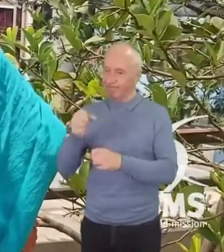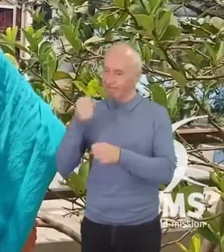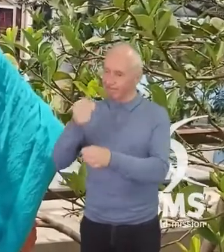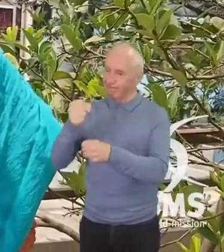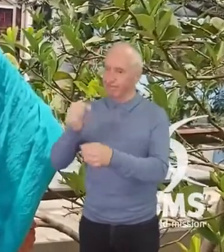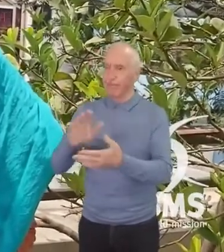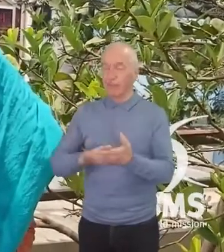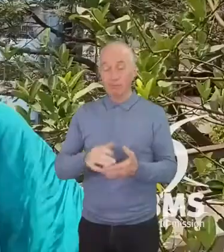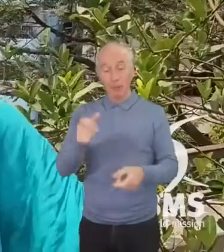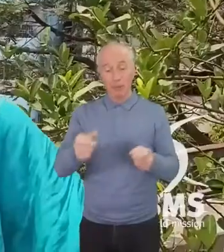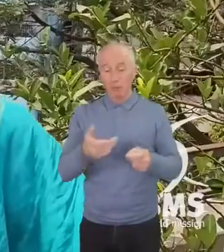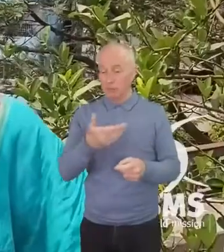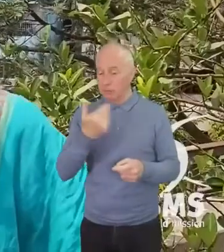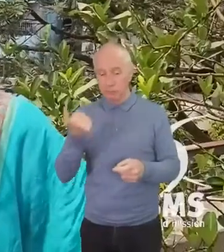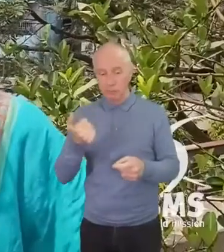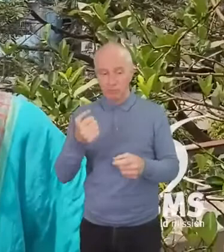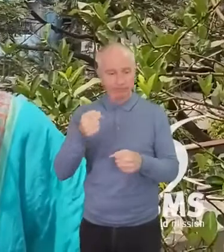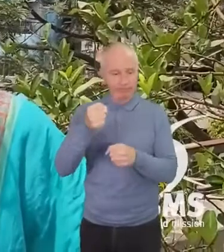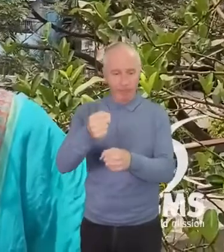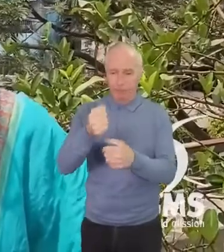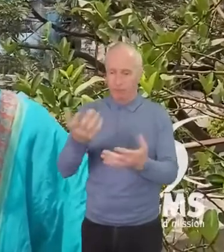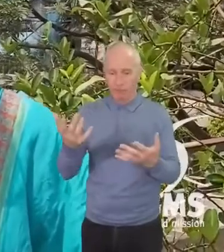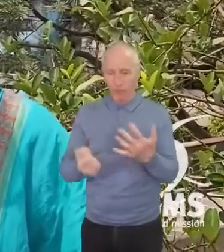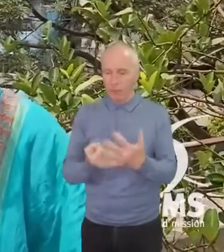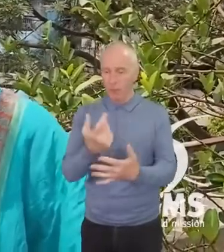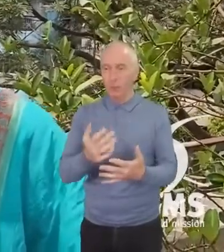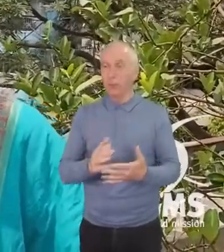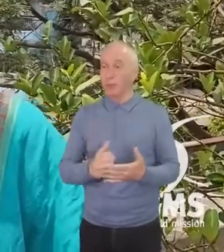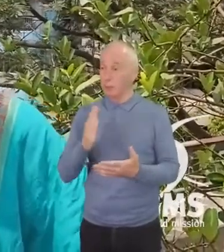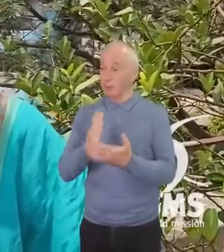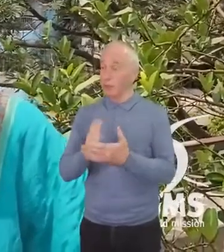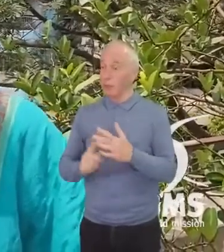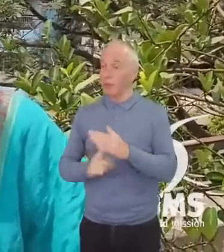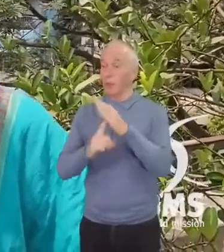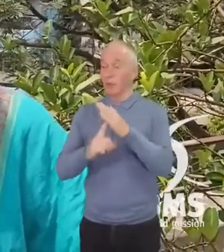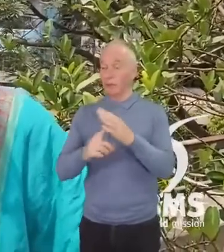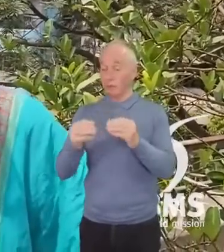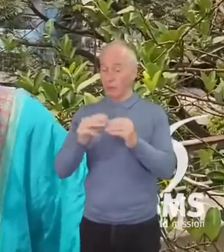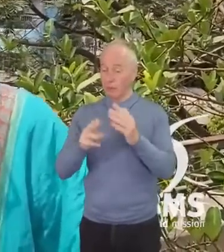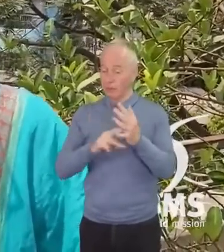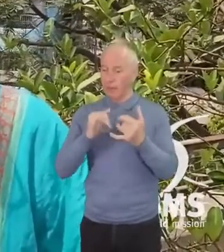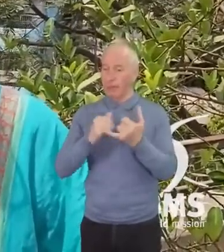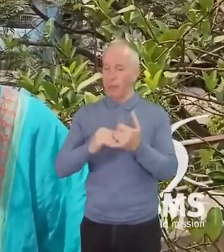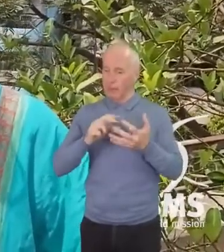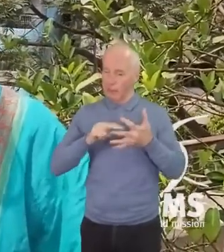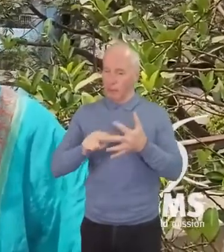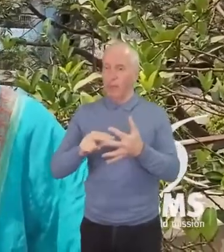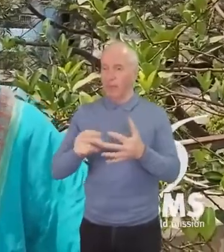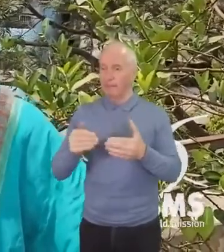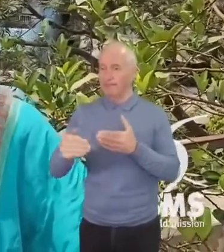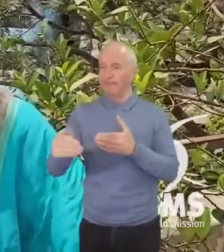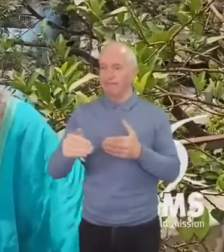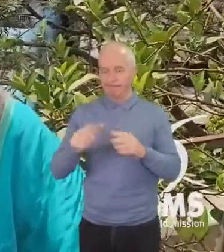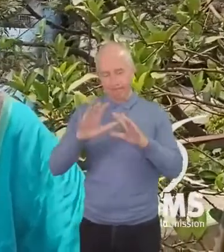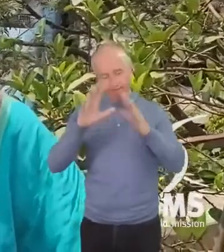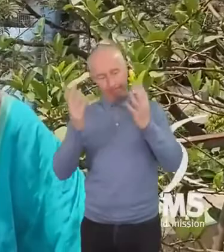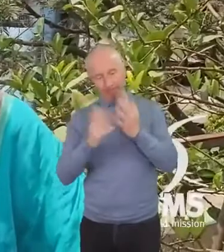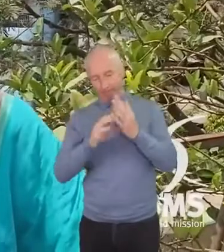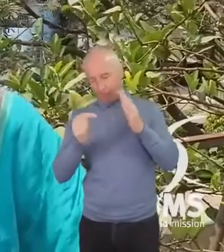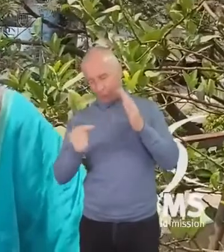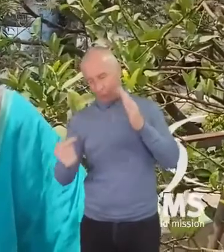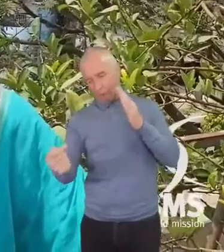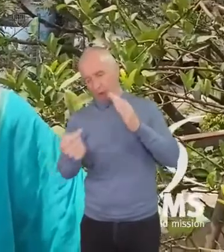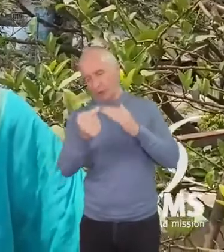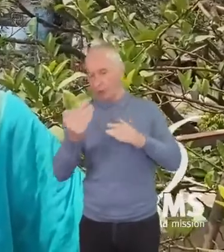no influence. This is such an important part of BMS's strategy, as across the world and in countries where BMS works and has